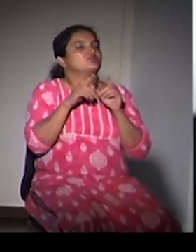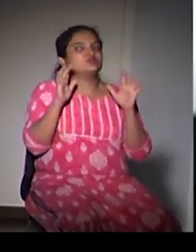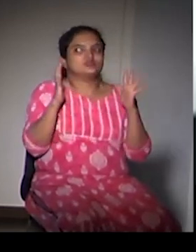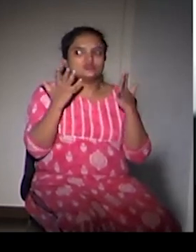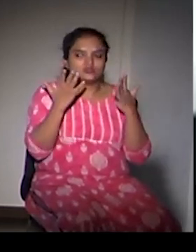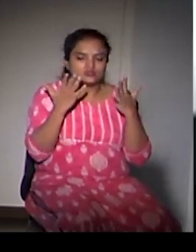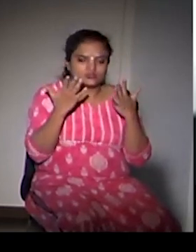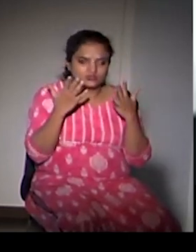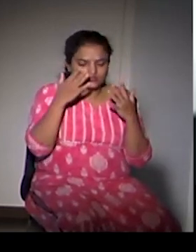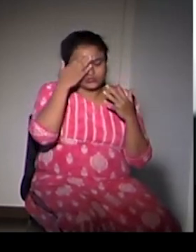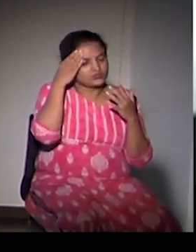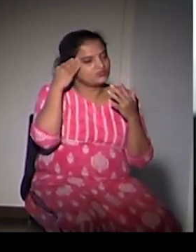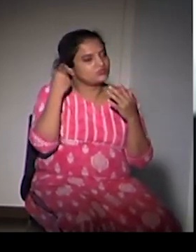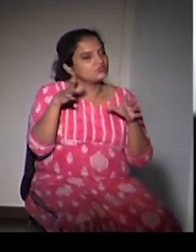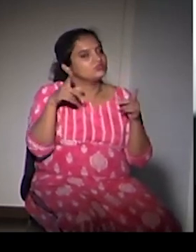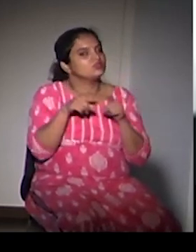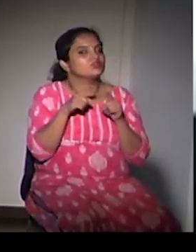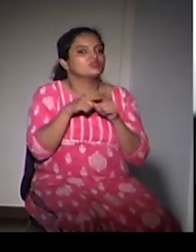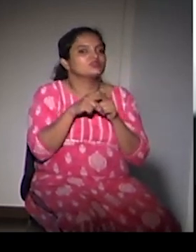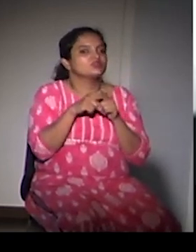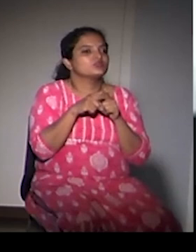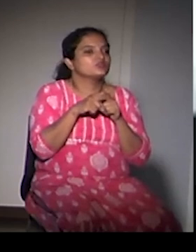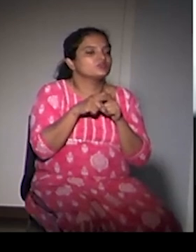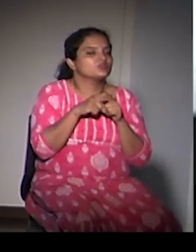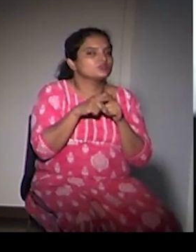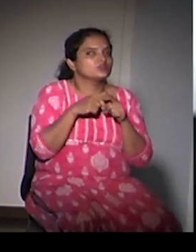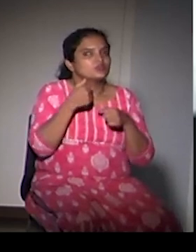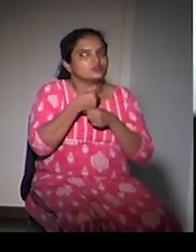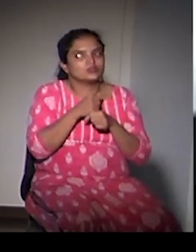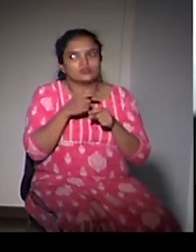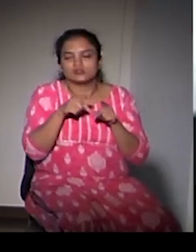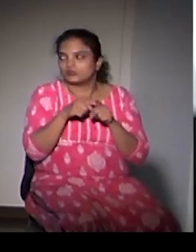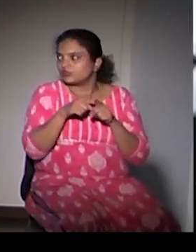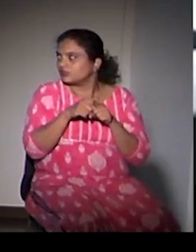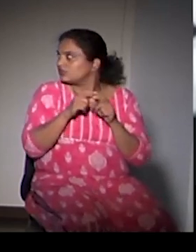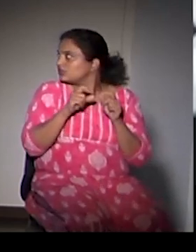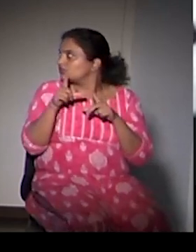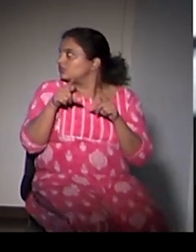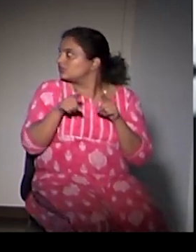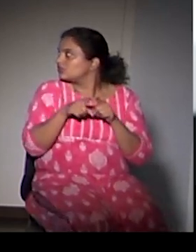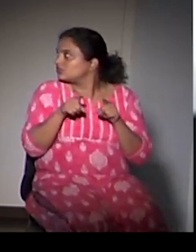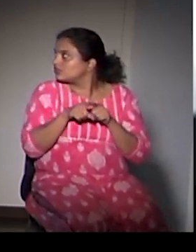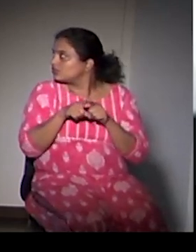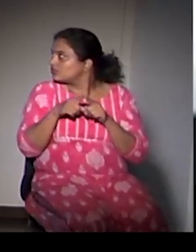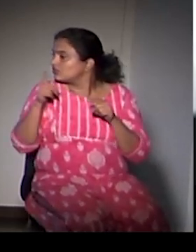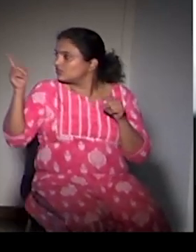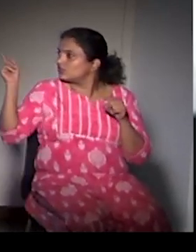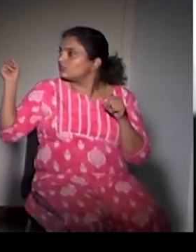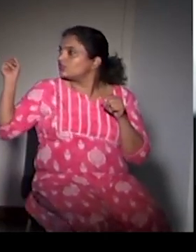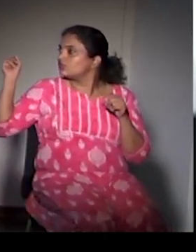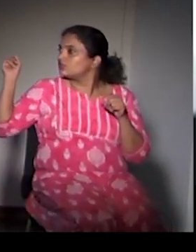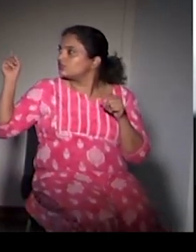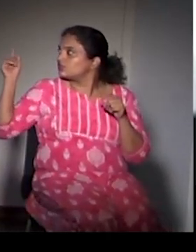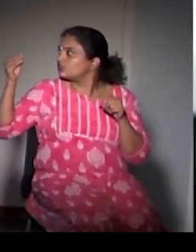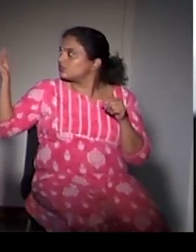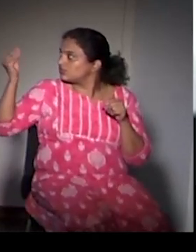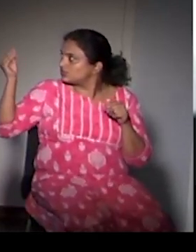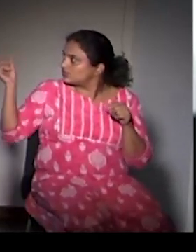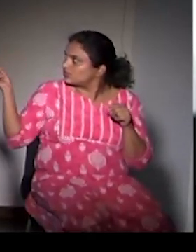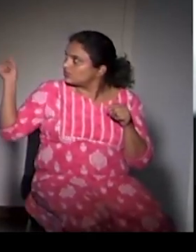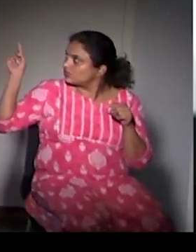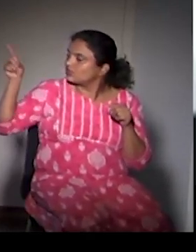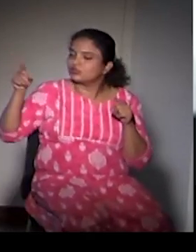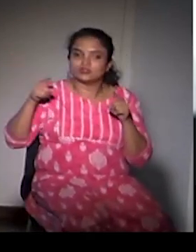ornamental garden people are just about to walk into. And I suppose the gateway was quite a busy area with